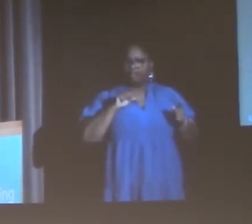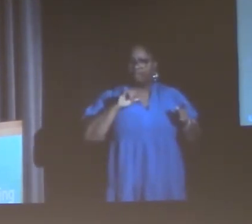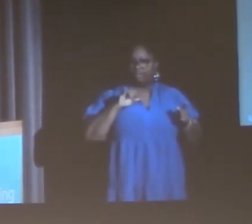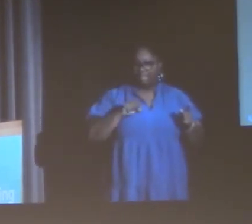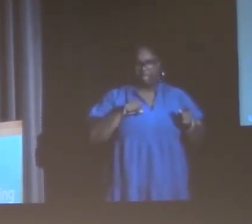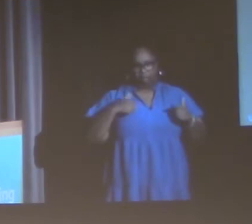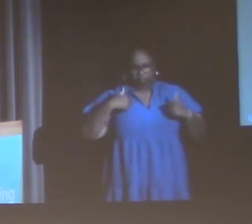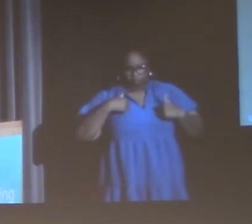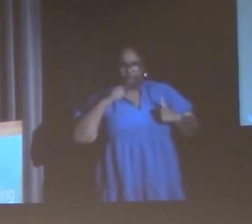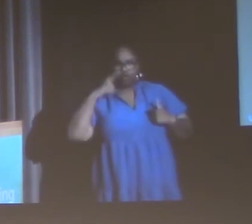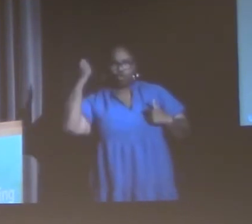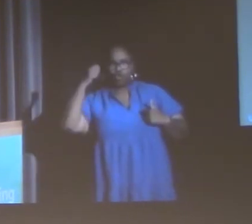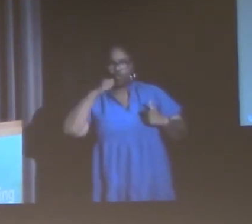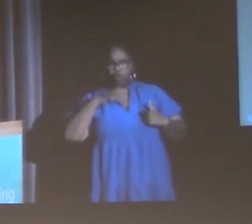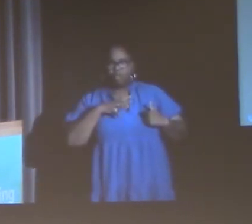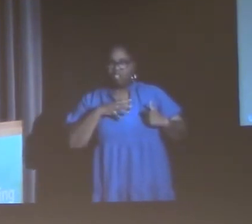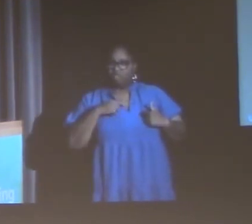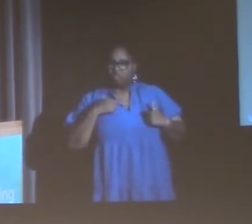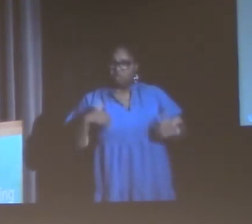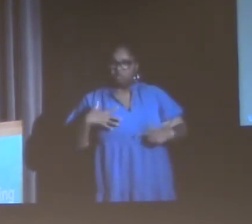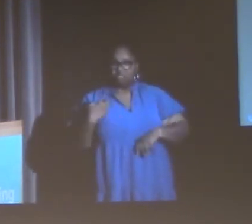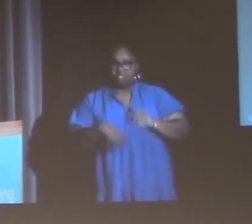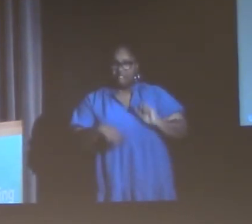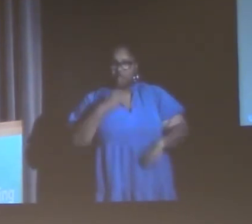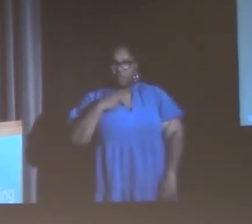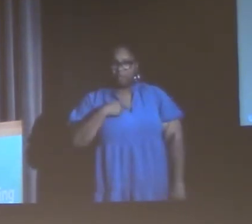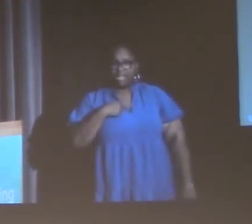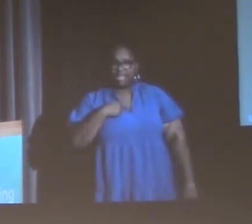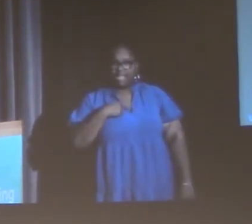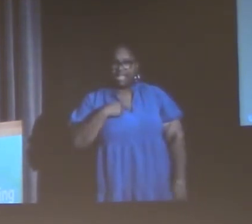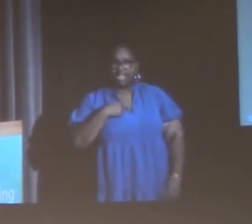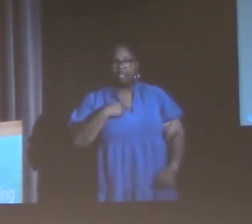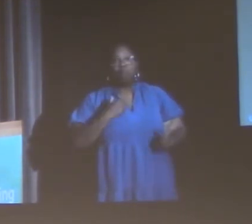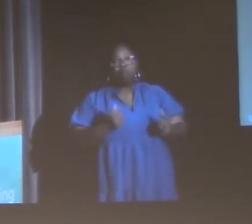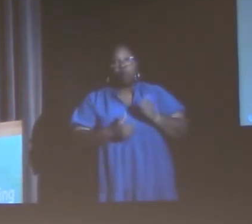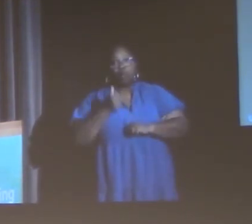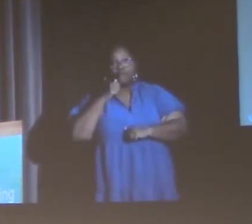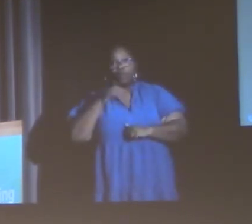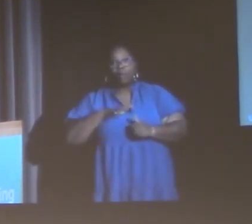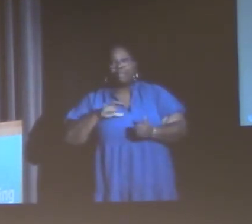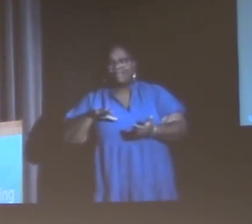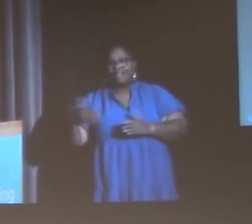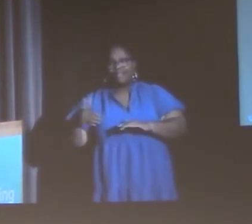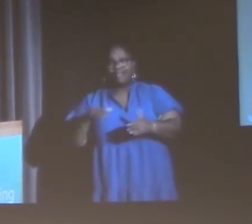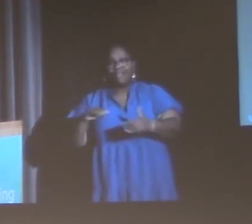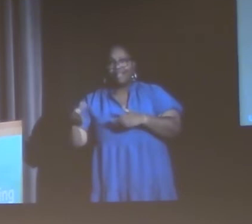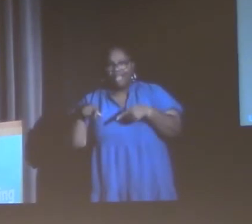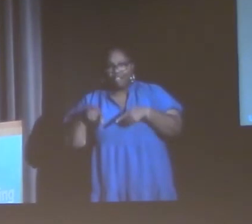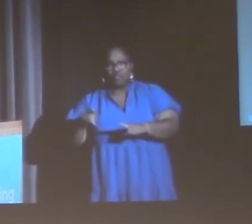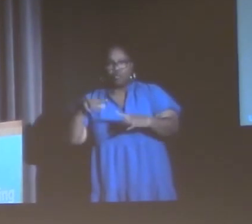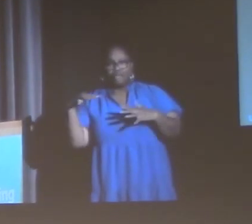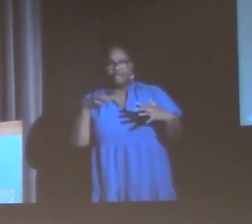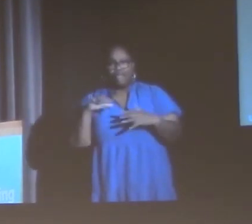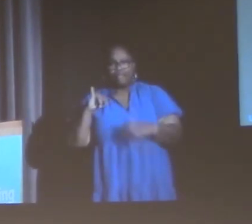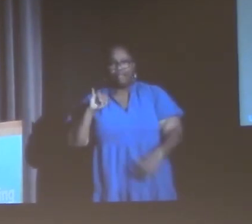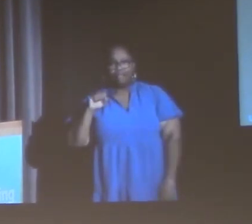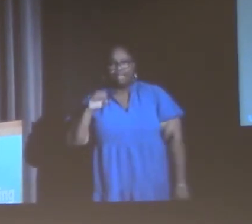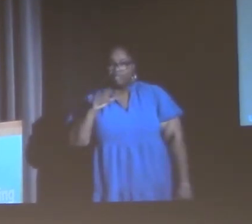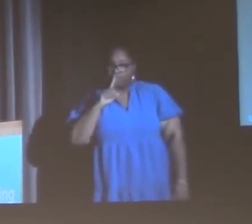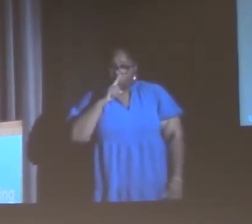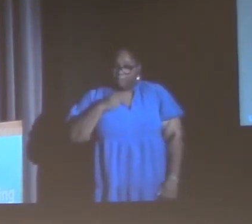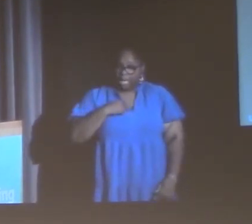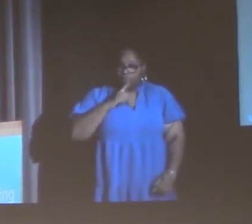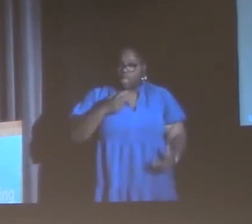because most of the women that I filmed died by fighting ISIS. So emotionally, it was so demanding. I didn't feel that it